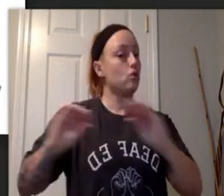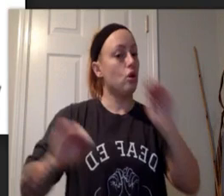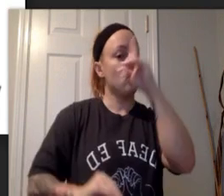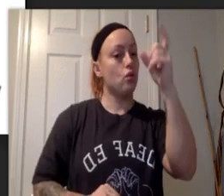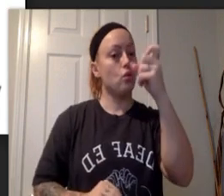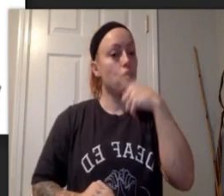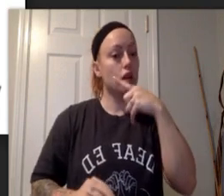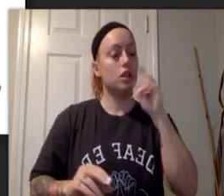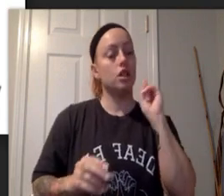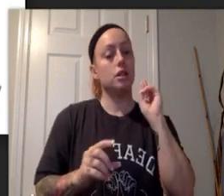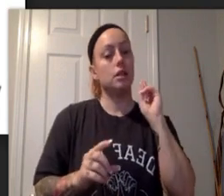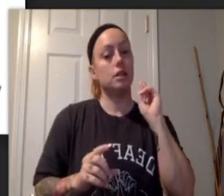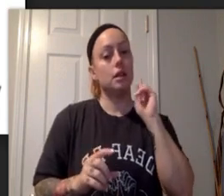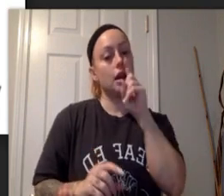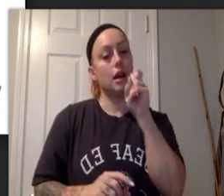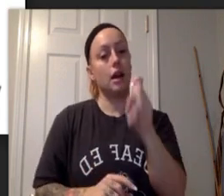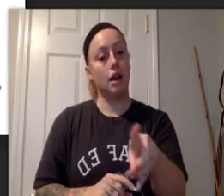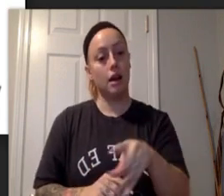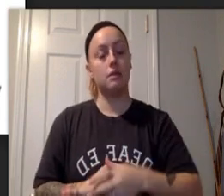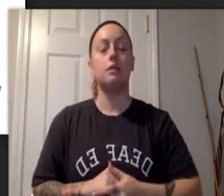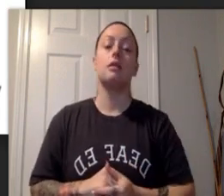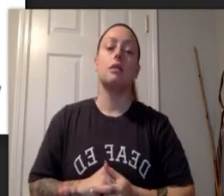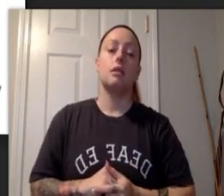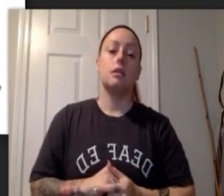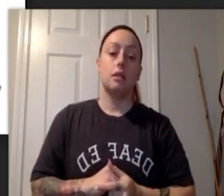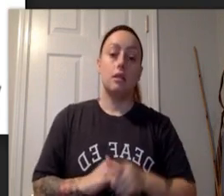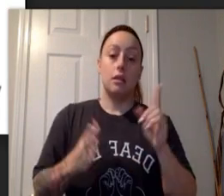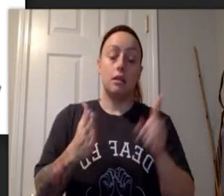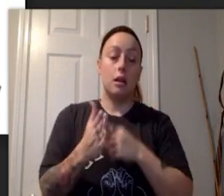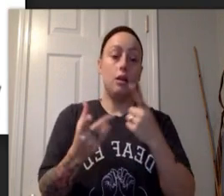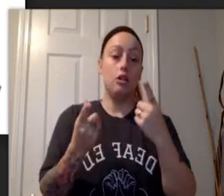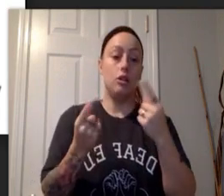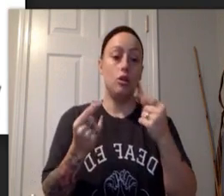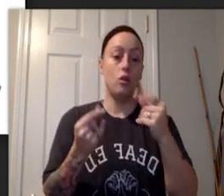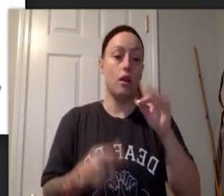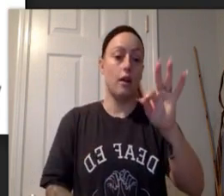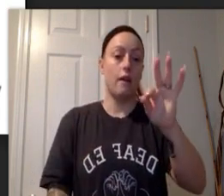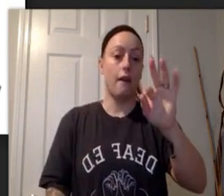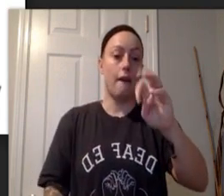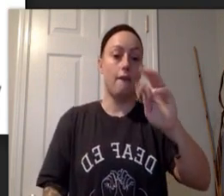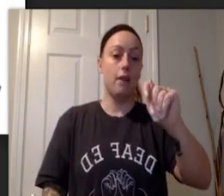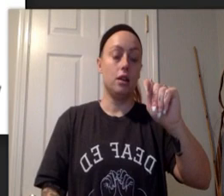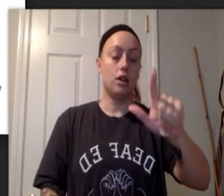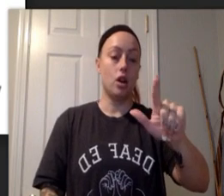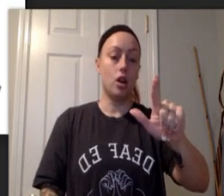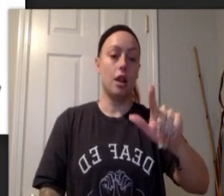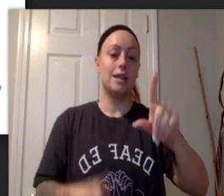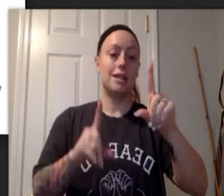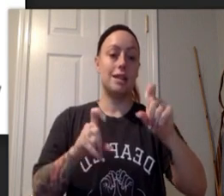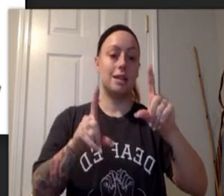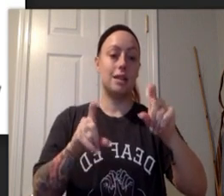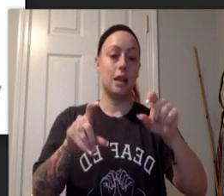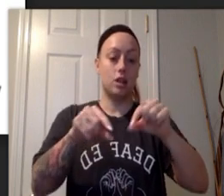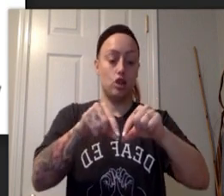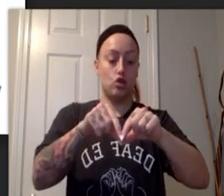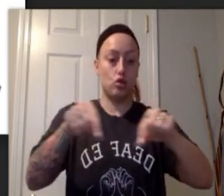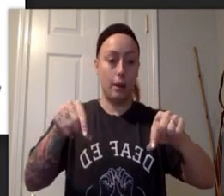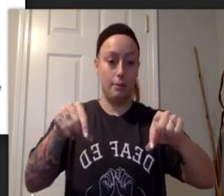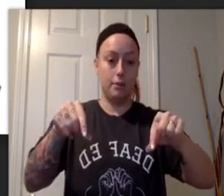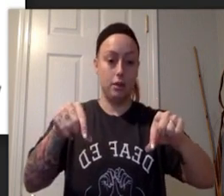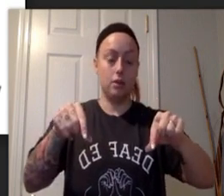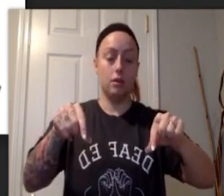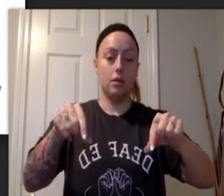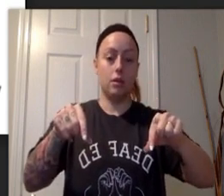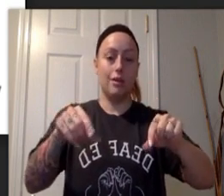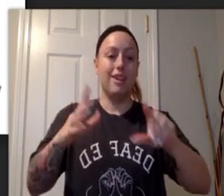fentanyl test strips as well. Though, to be honest, we're looking into better resources, because fentanyl test strips are really